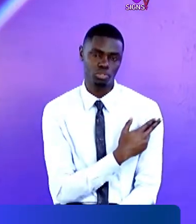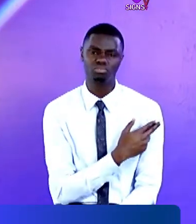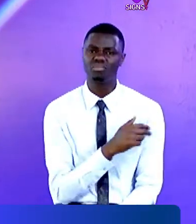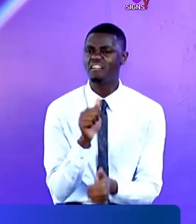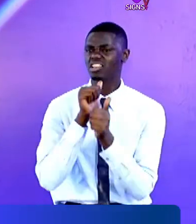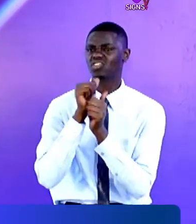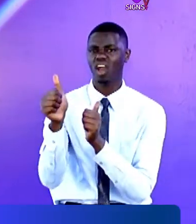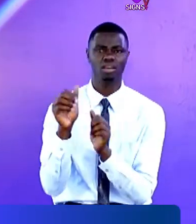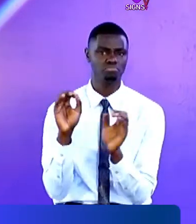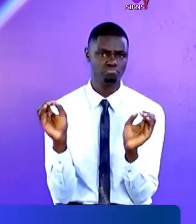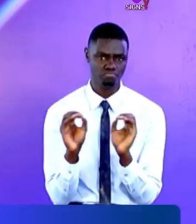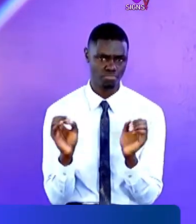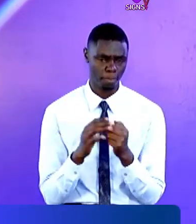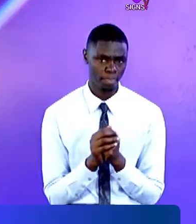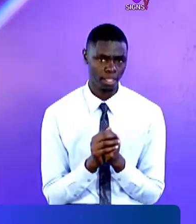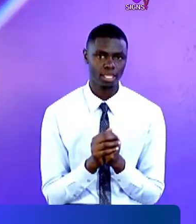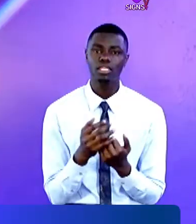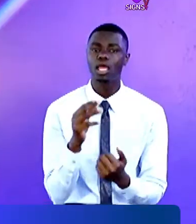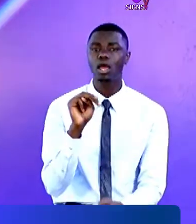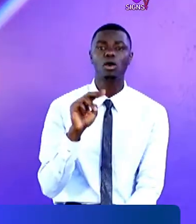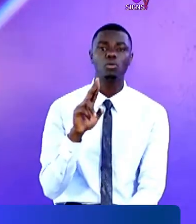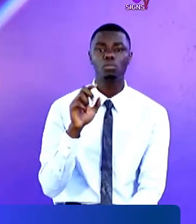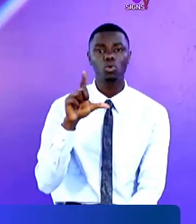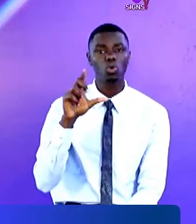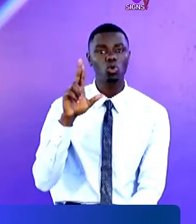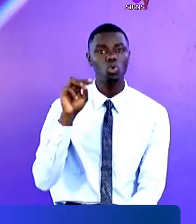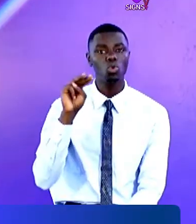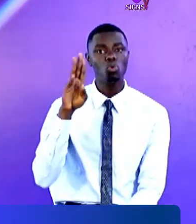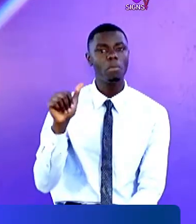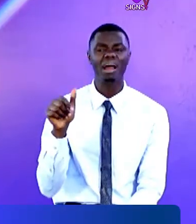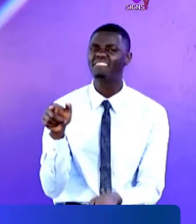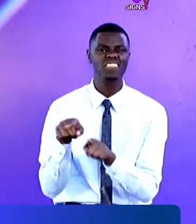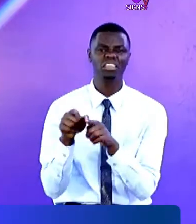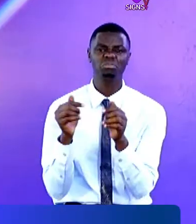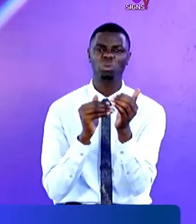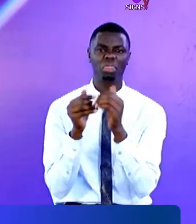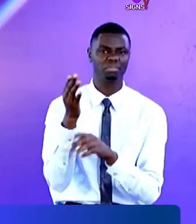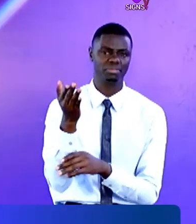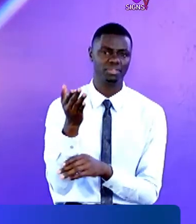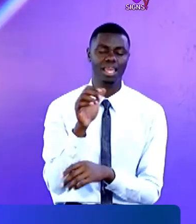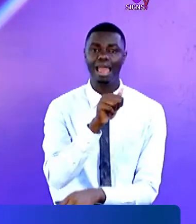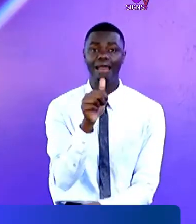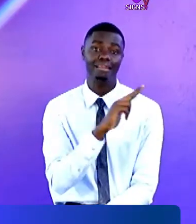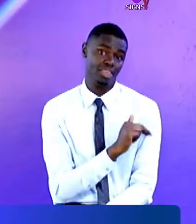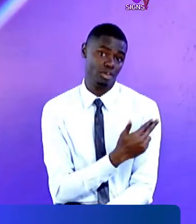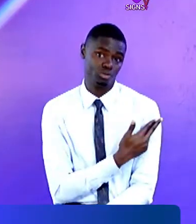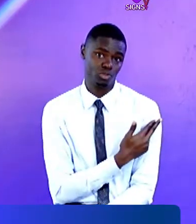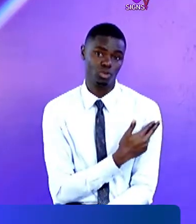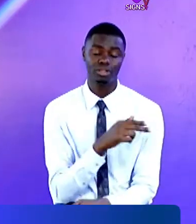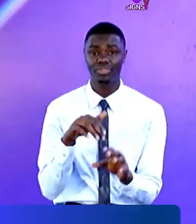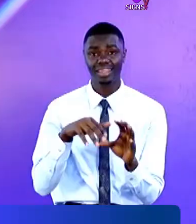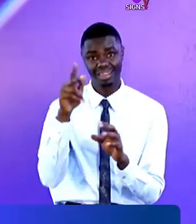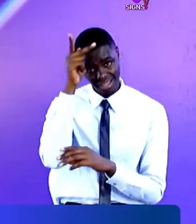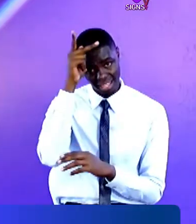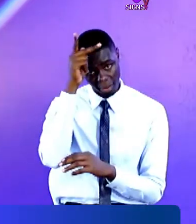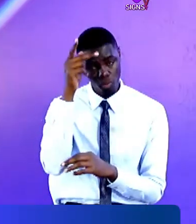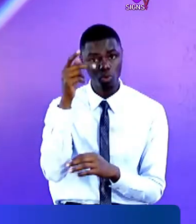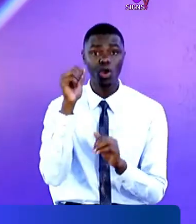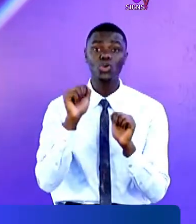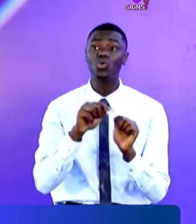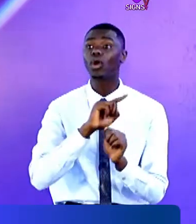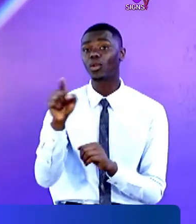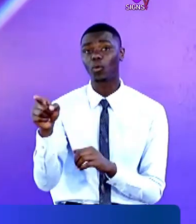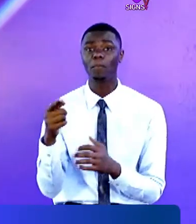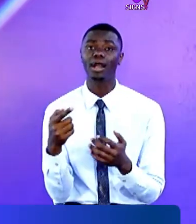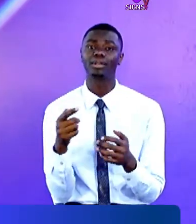here. Yeah. St. Matthias Mulumba, just on this road. Nazareth Hospital, which is again in Kiambu. Yeah. You can go back